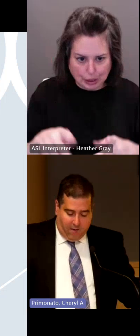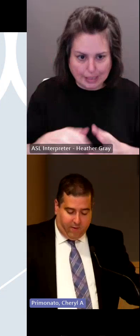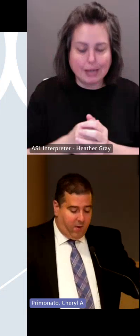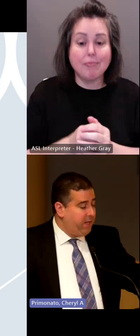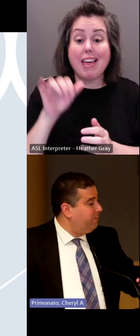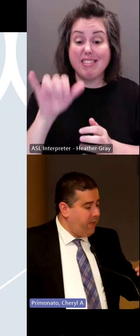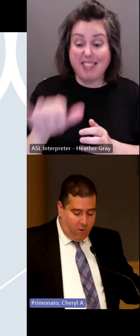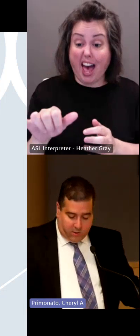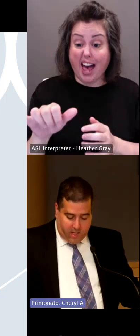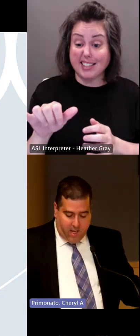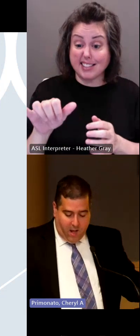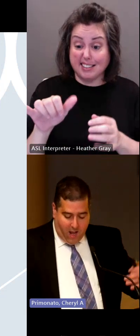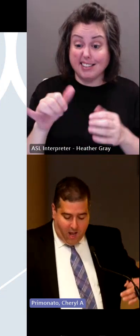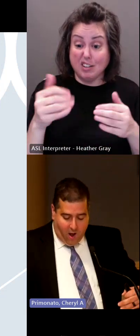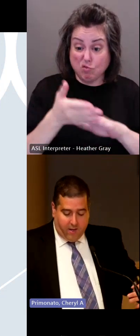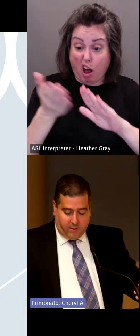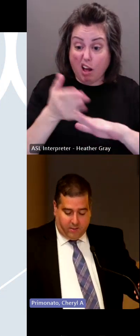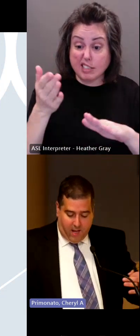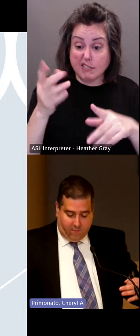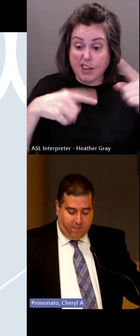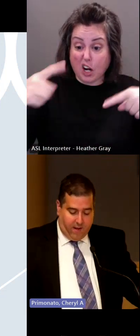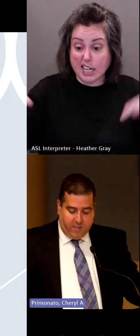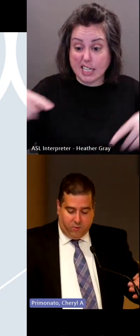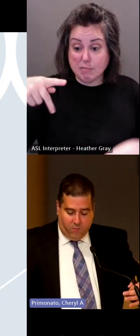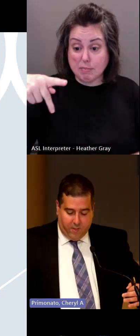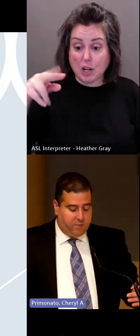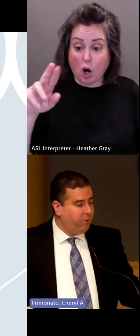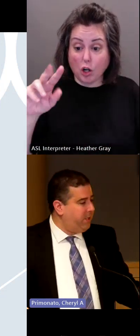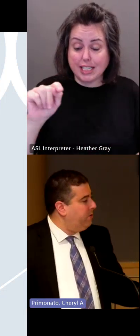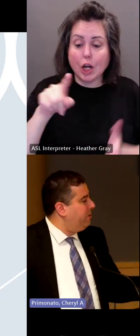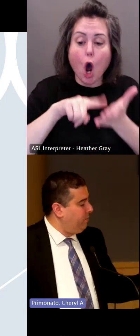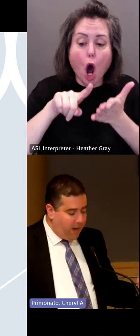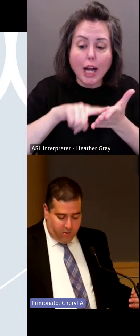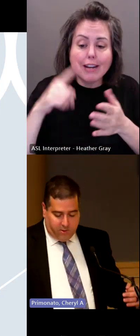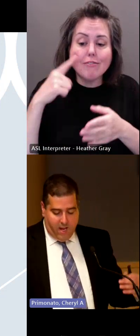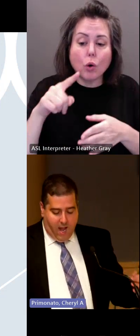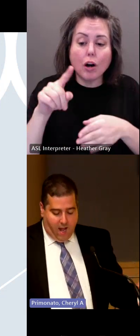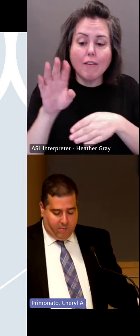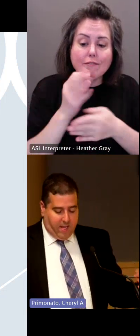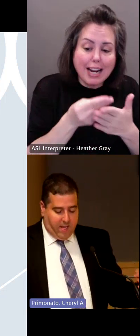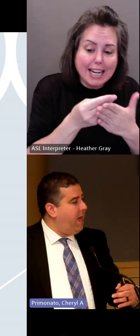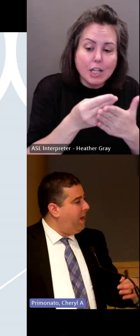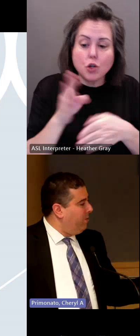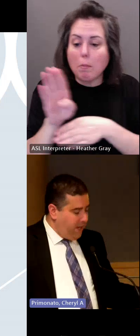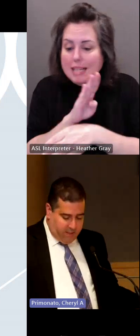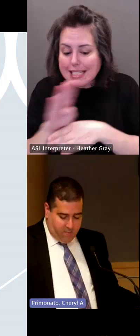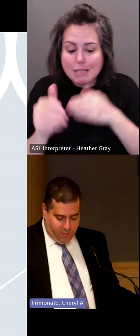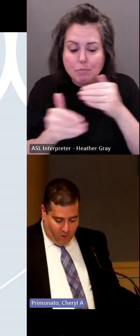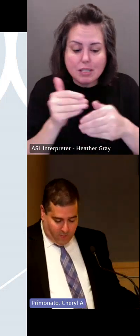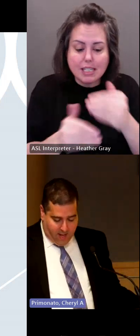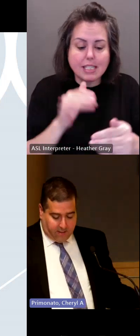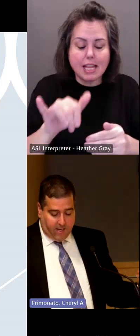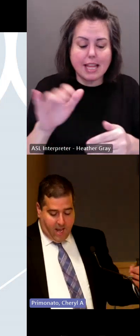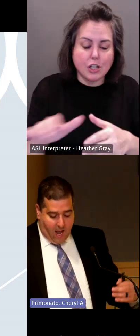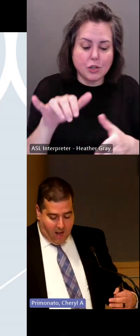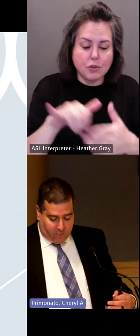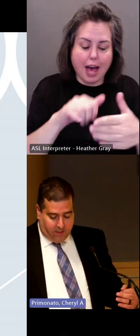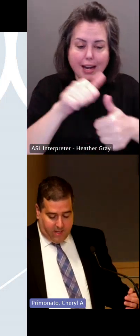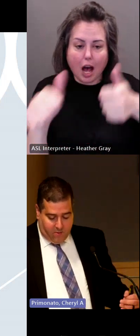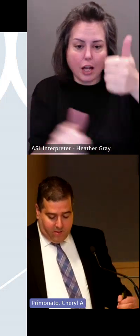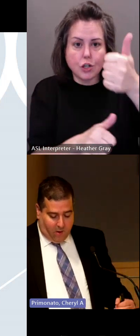conducts various PRT audits of financial and business procedures and records, and they do that under 18-month work